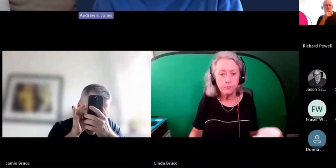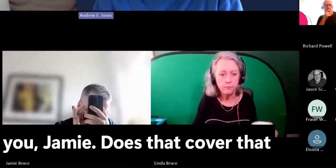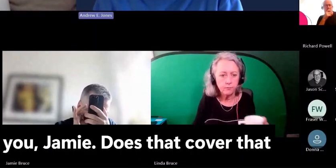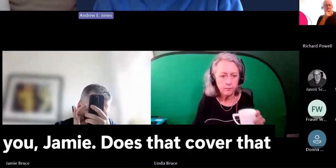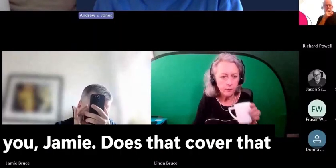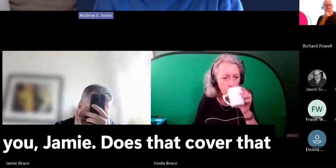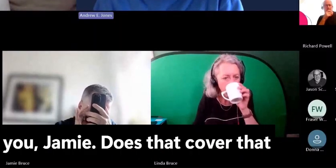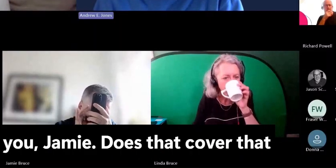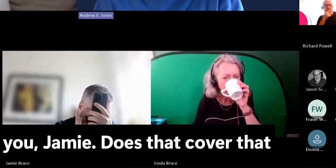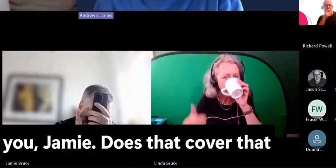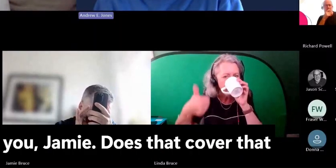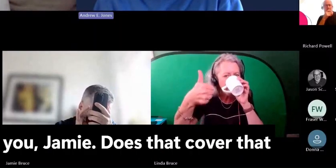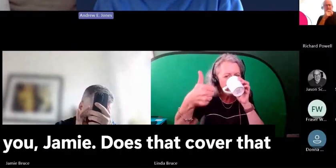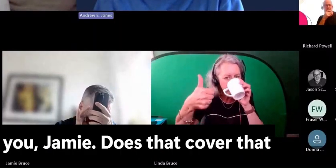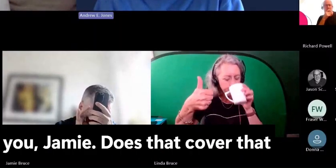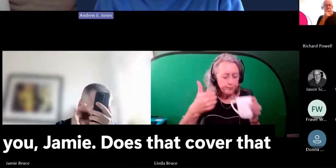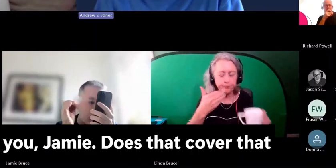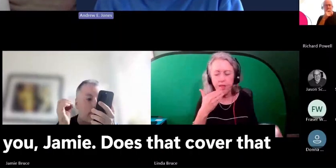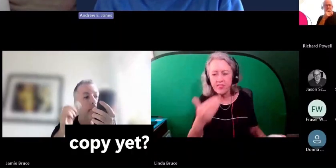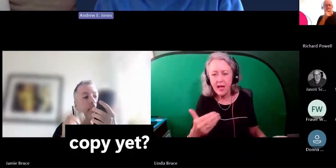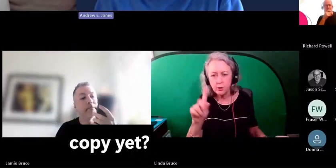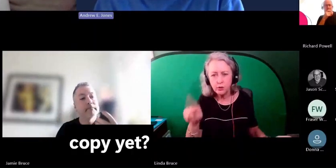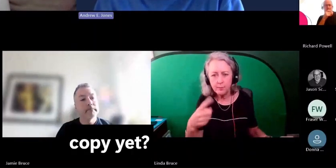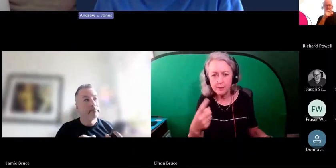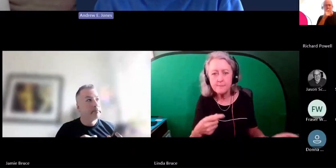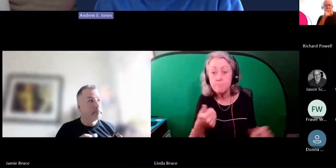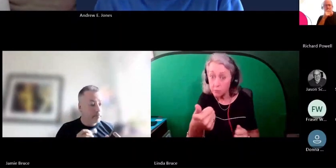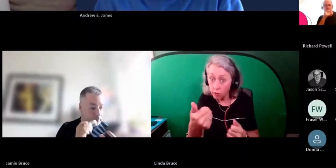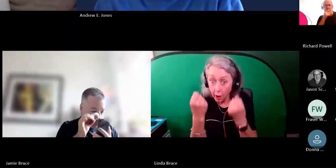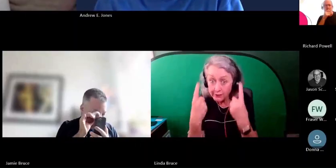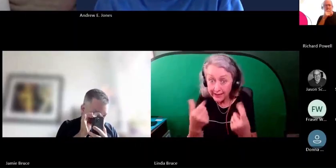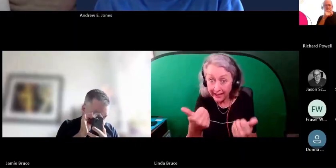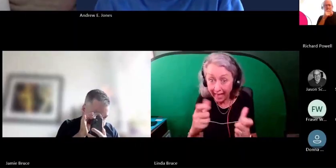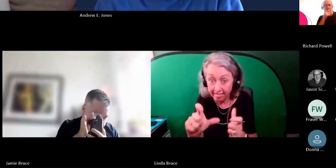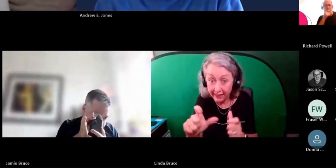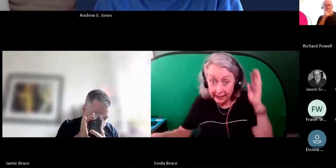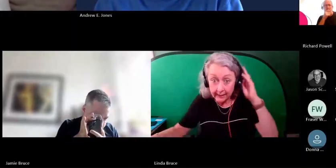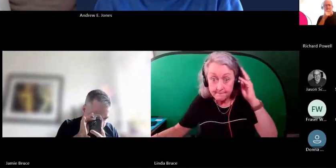Yeah. Thank you, Jamie. Did that cover that, Kathy, yet?